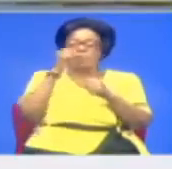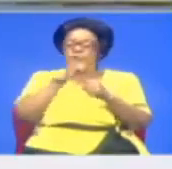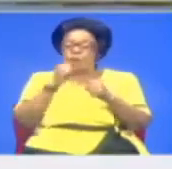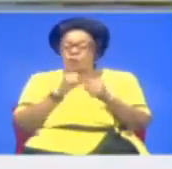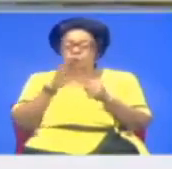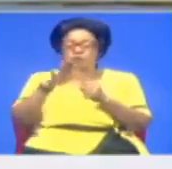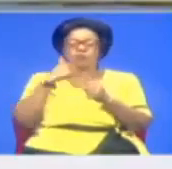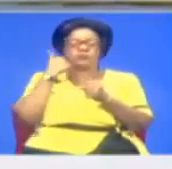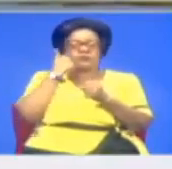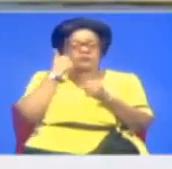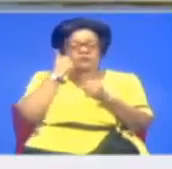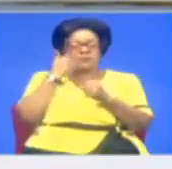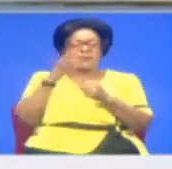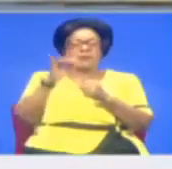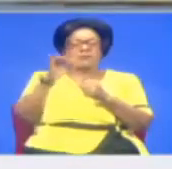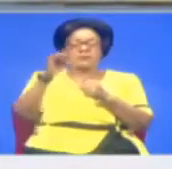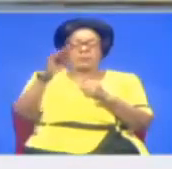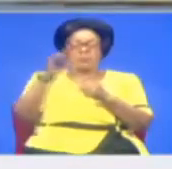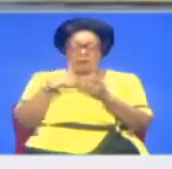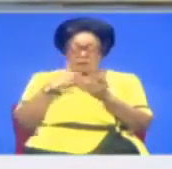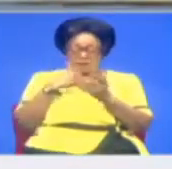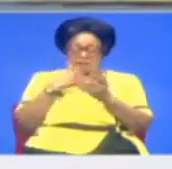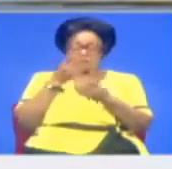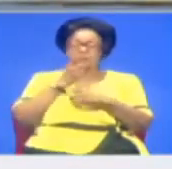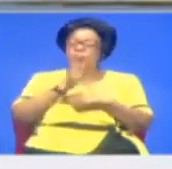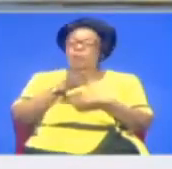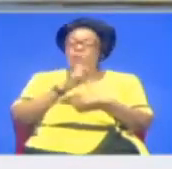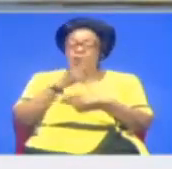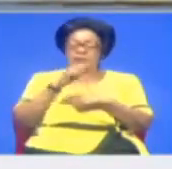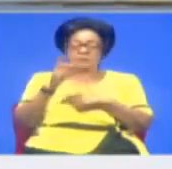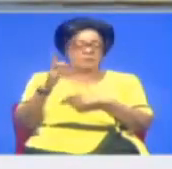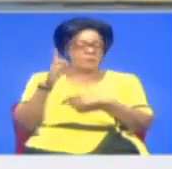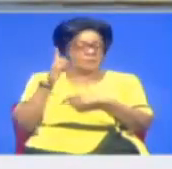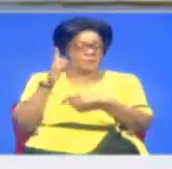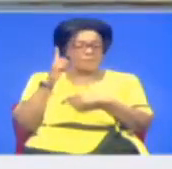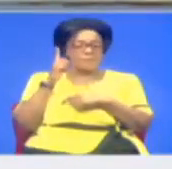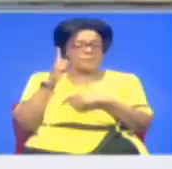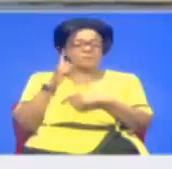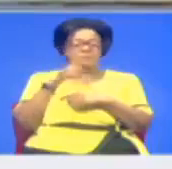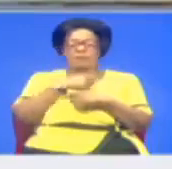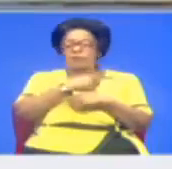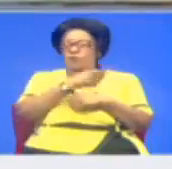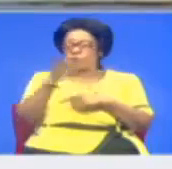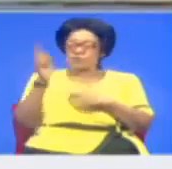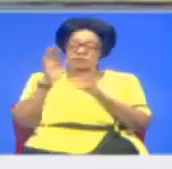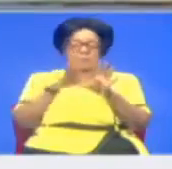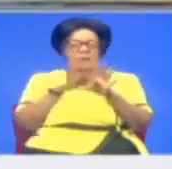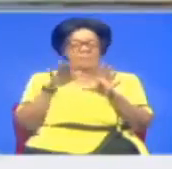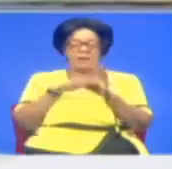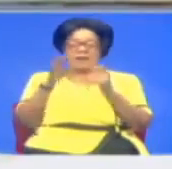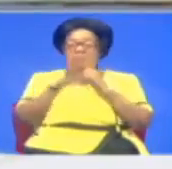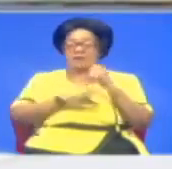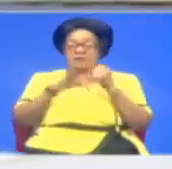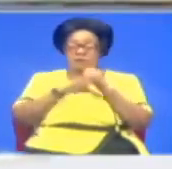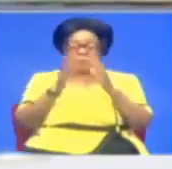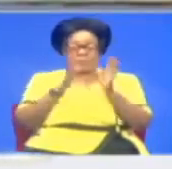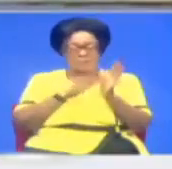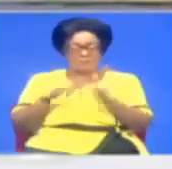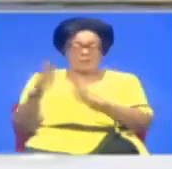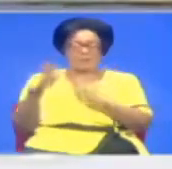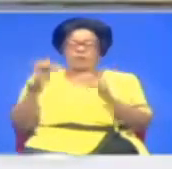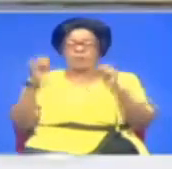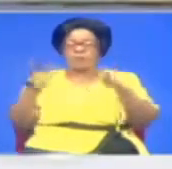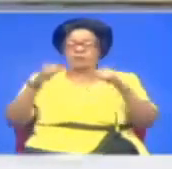ill. Interpol has, in meanwhile, warned law enforcement agencies across its member countries to prepare for